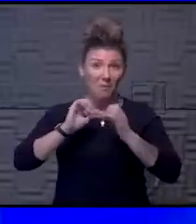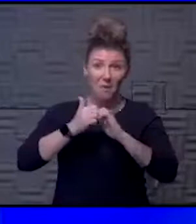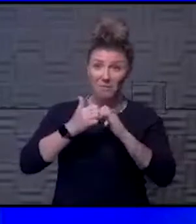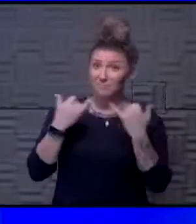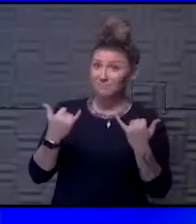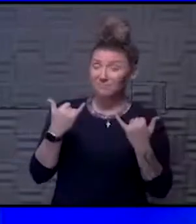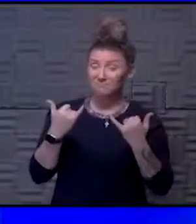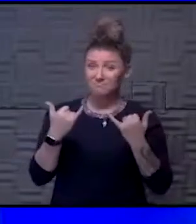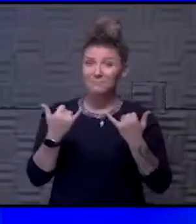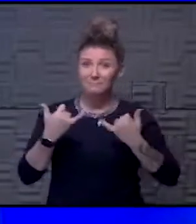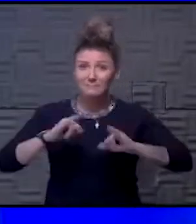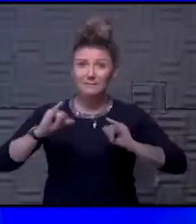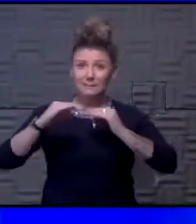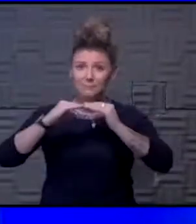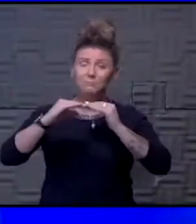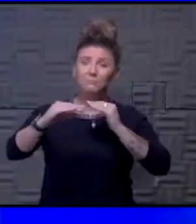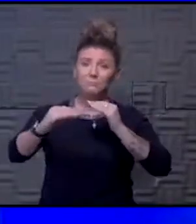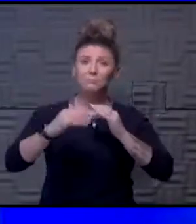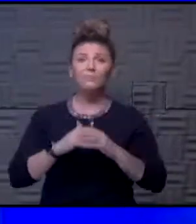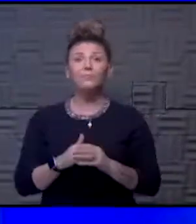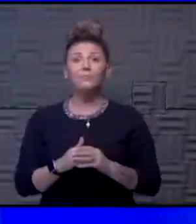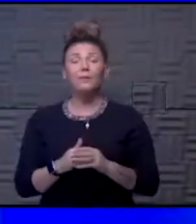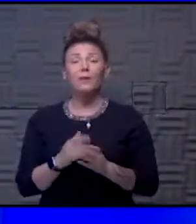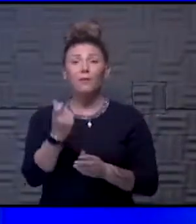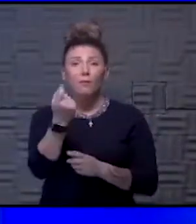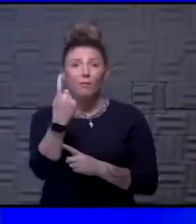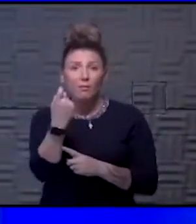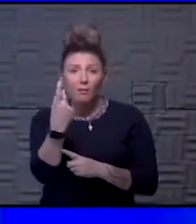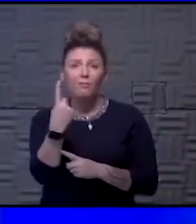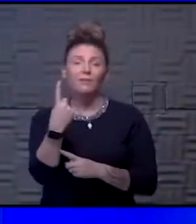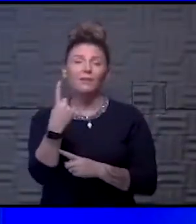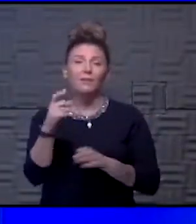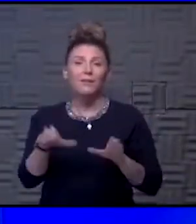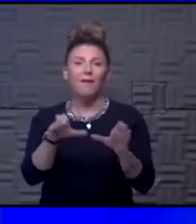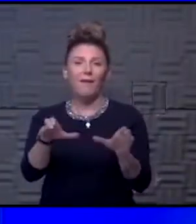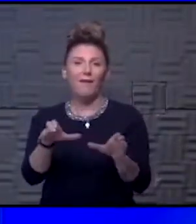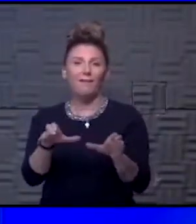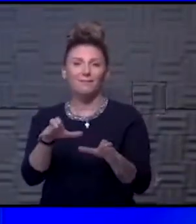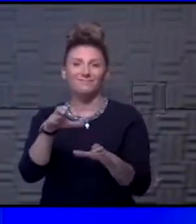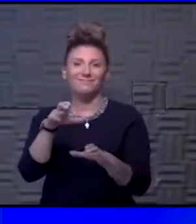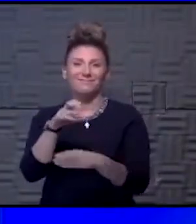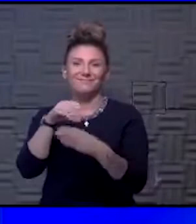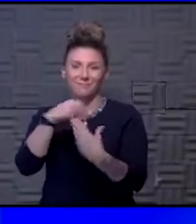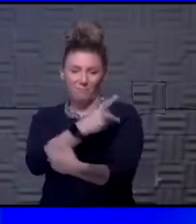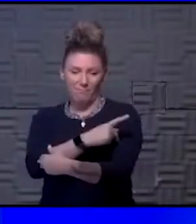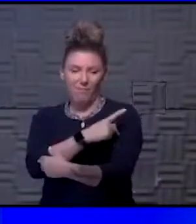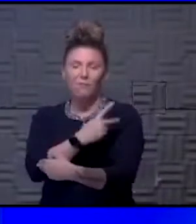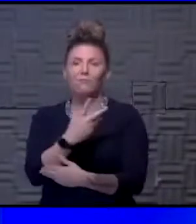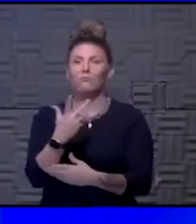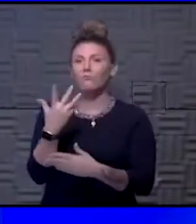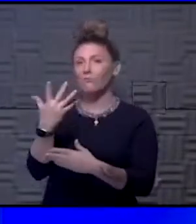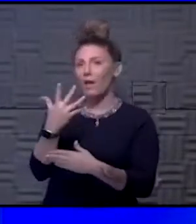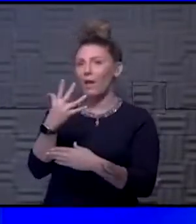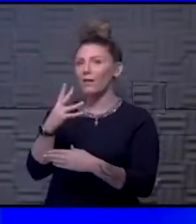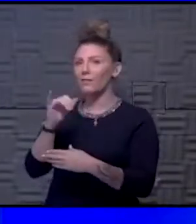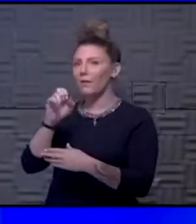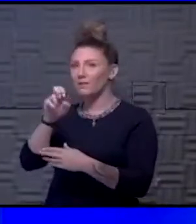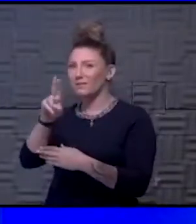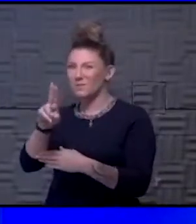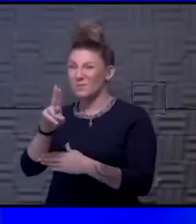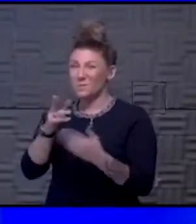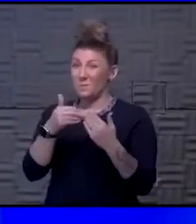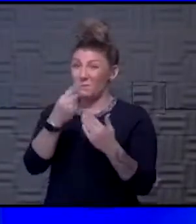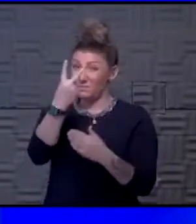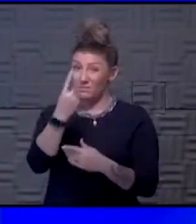Still stable. 11 inpatient active admissions with 5 in the ICU, so almost half of those in the